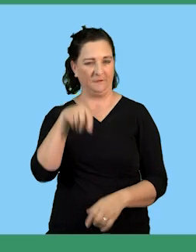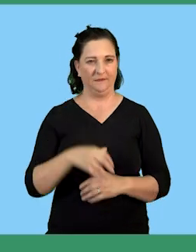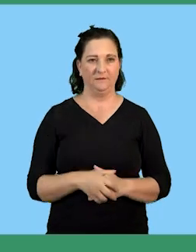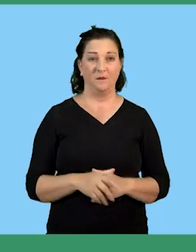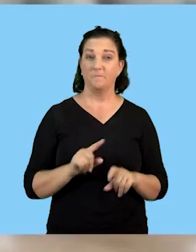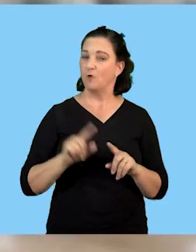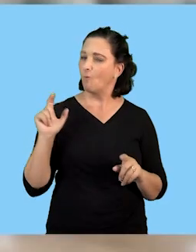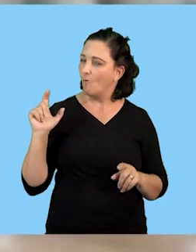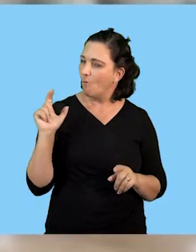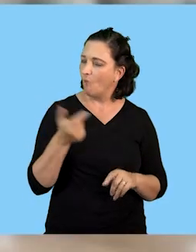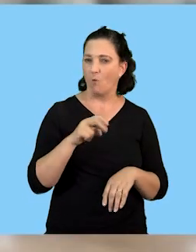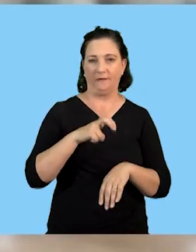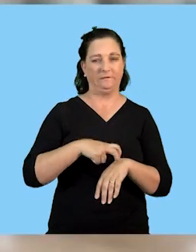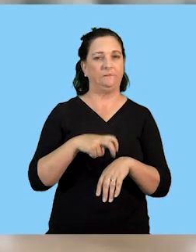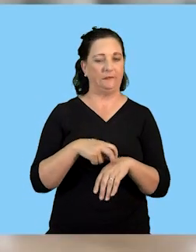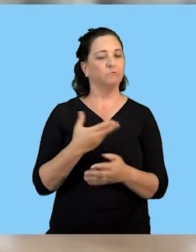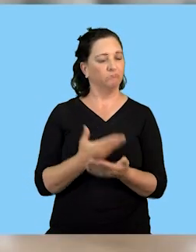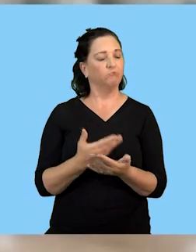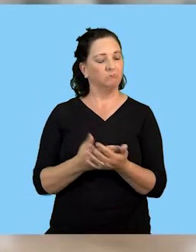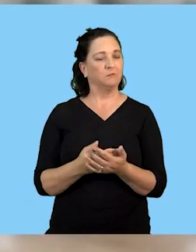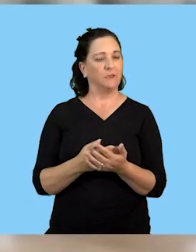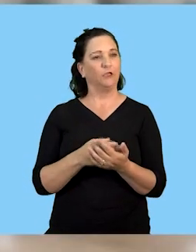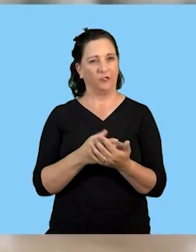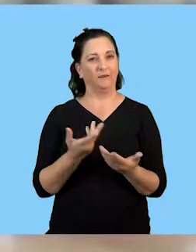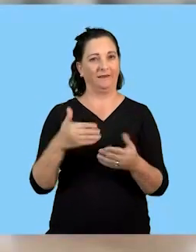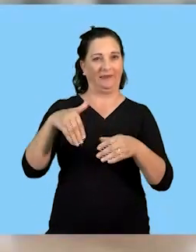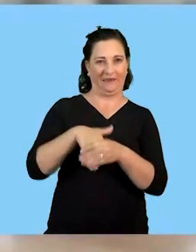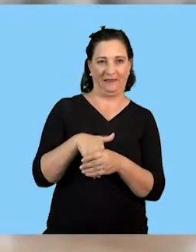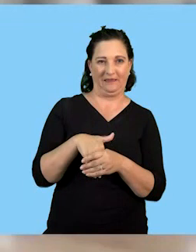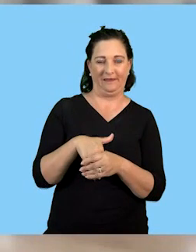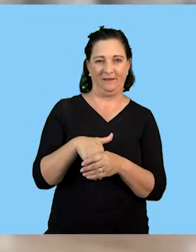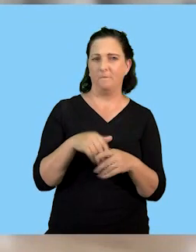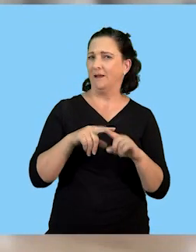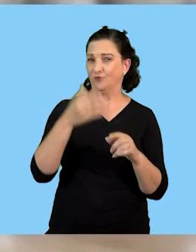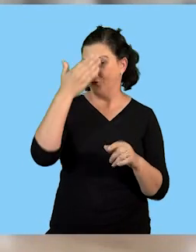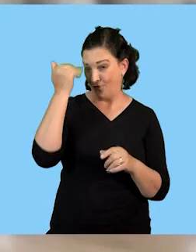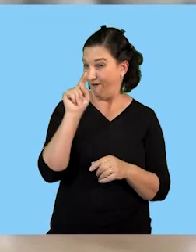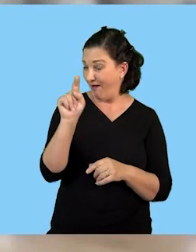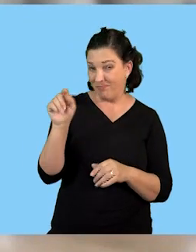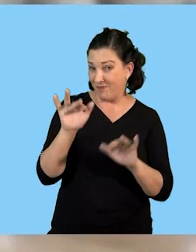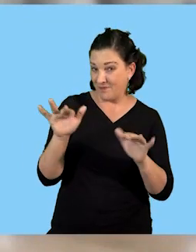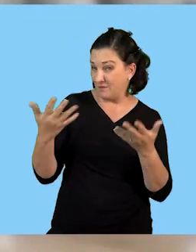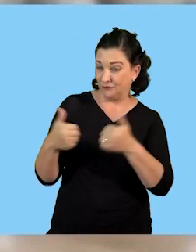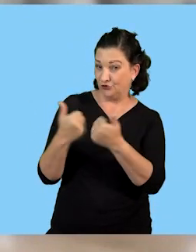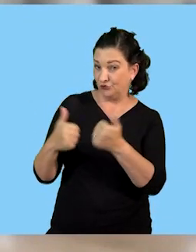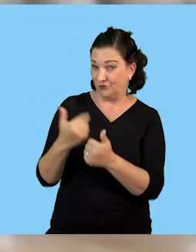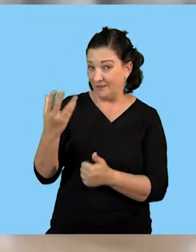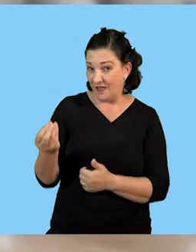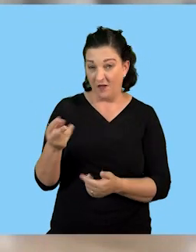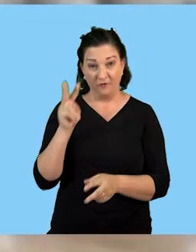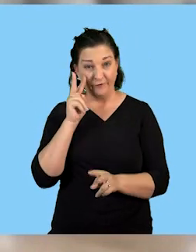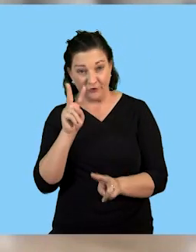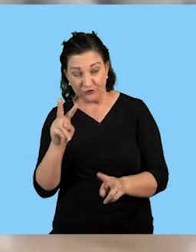using support materials to accommodate everybody that is in, or that is your audience. So you don't know the challenges that they might be